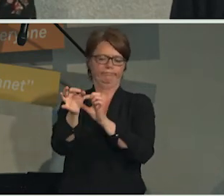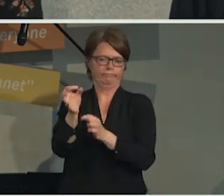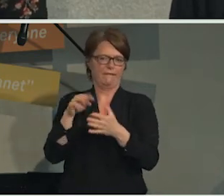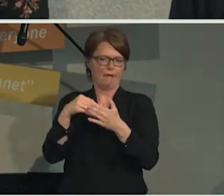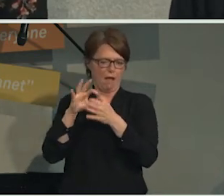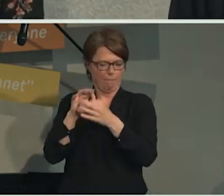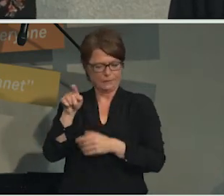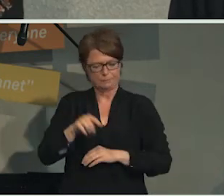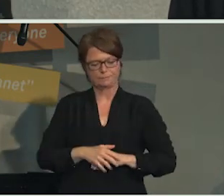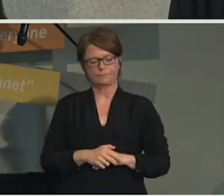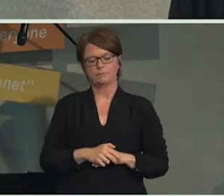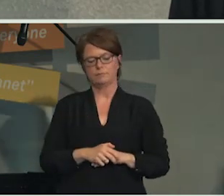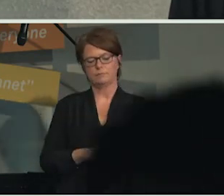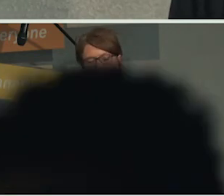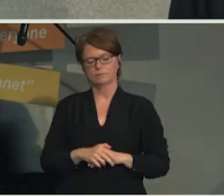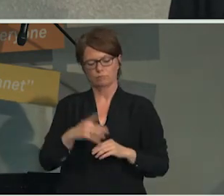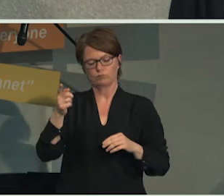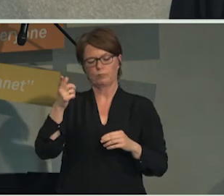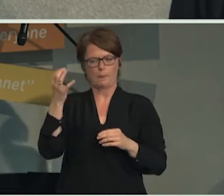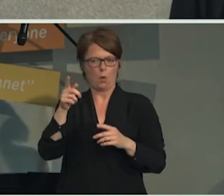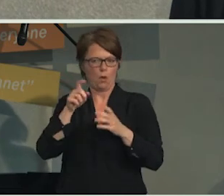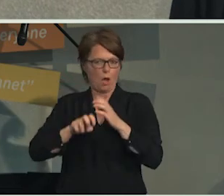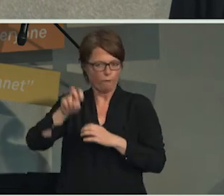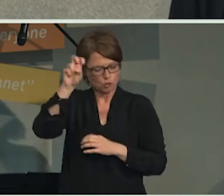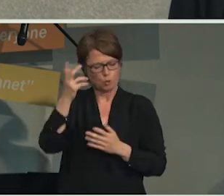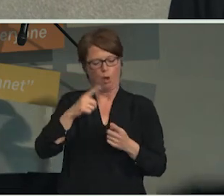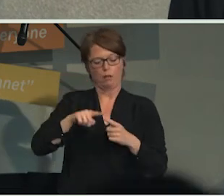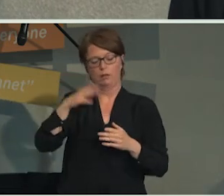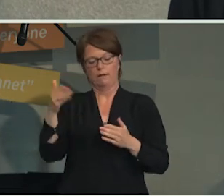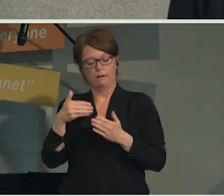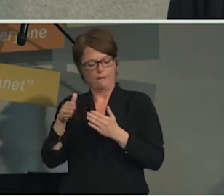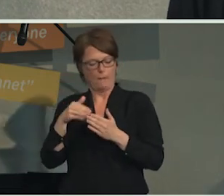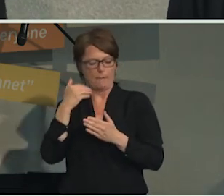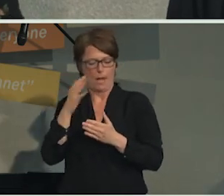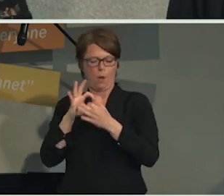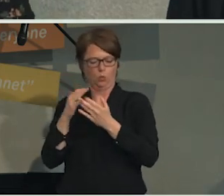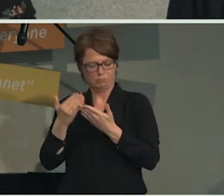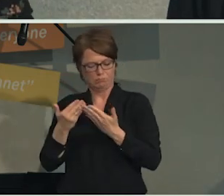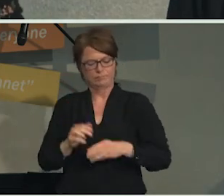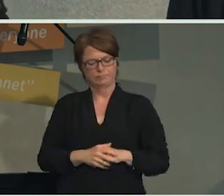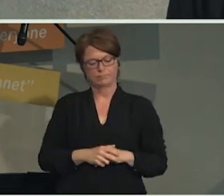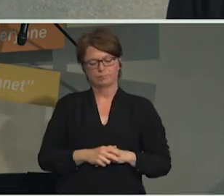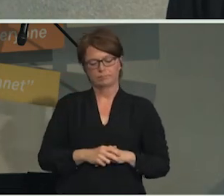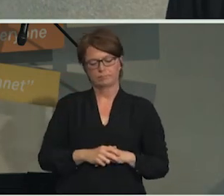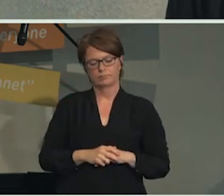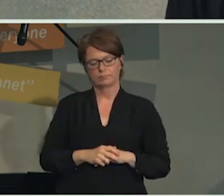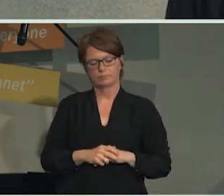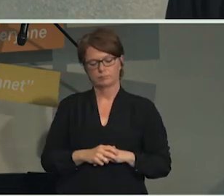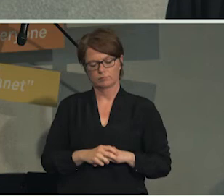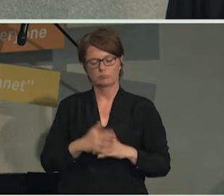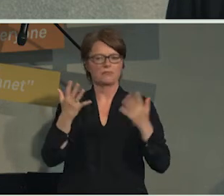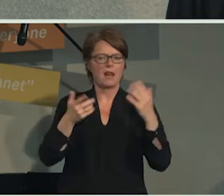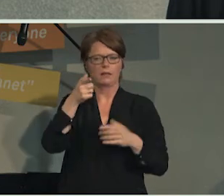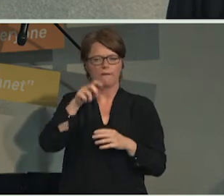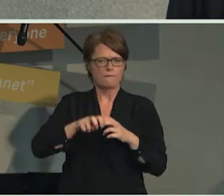way. And the third way we marked with yellow signs were the fire steps. Very